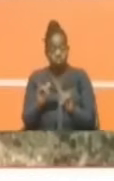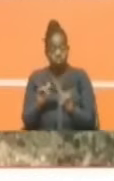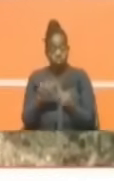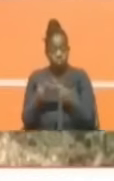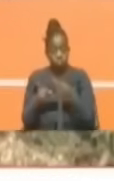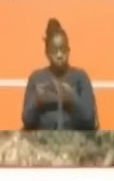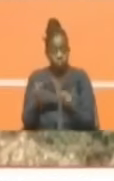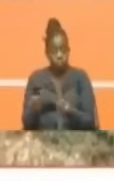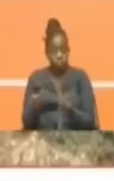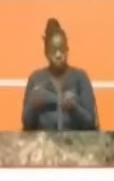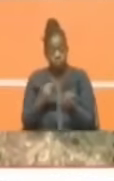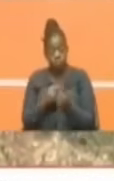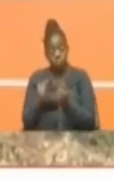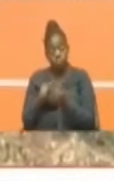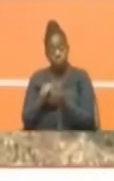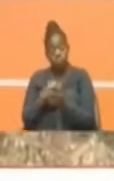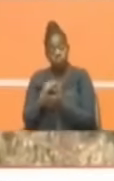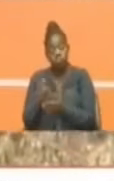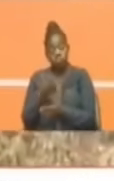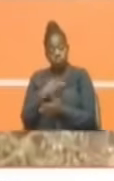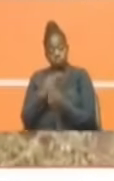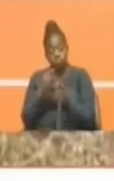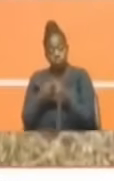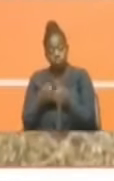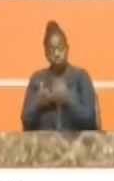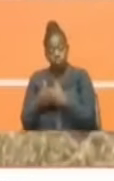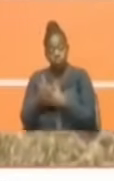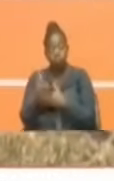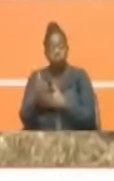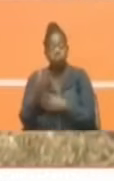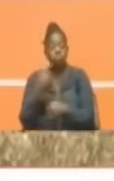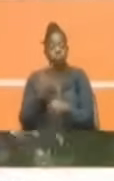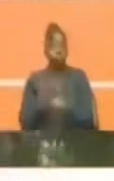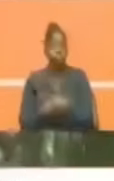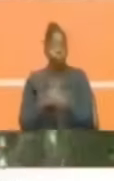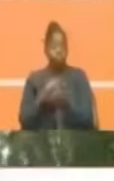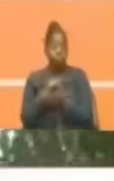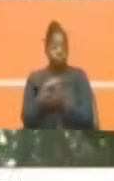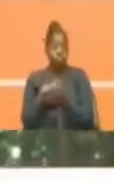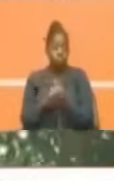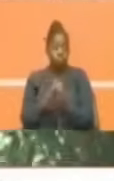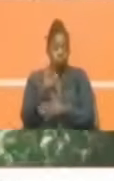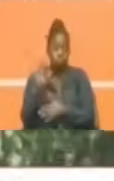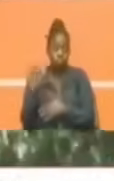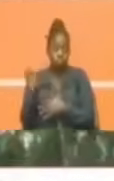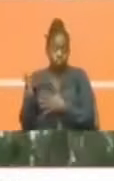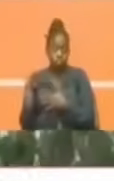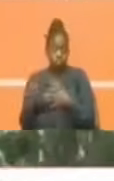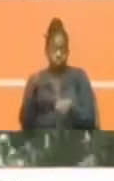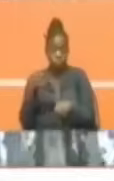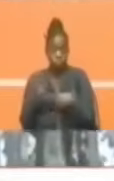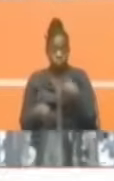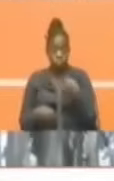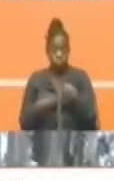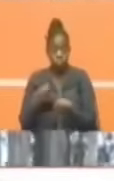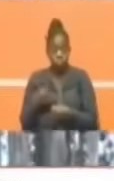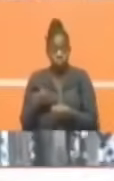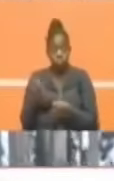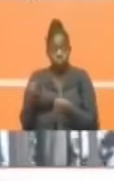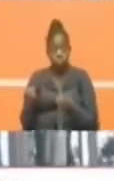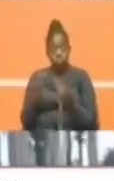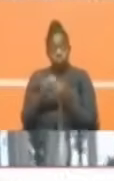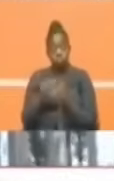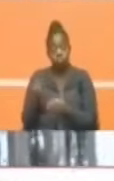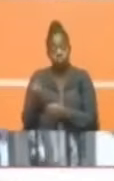Africa. Abalwanyi b'obutonde bw'ensi balina essuubi nti mu biseera ebijja obutonde bw'ensi bwakuddamu okweyagaza naddala nga tukuuma